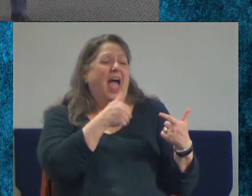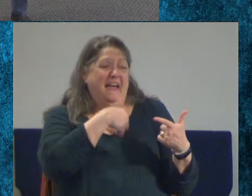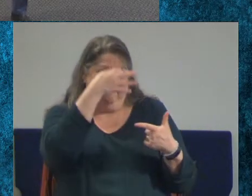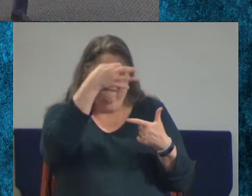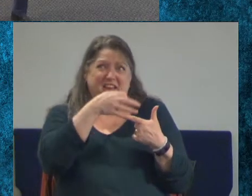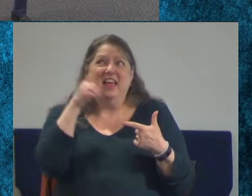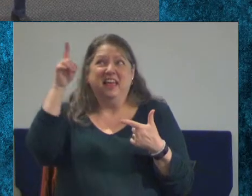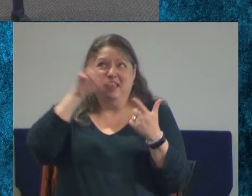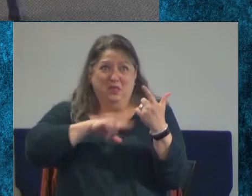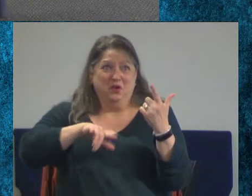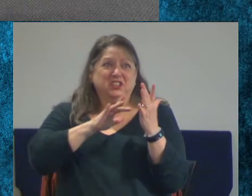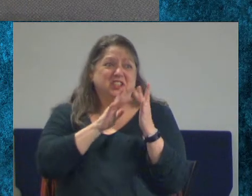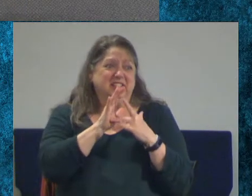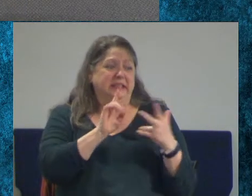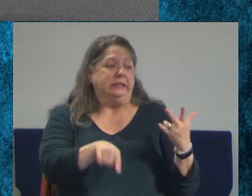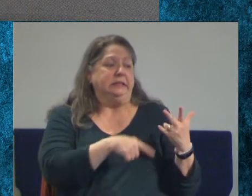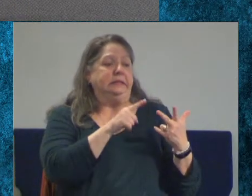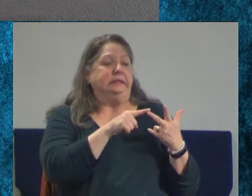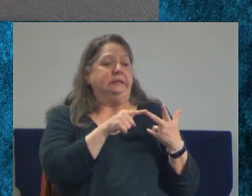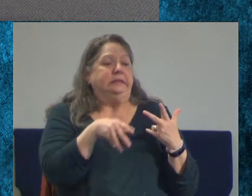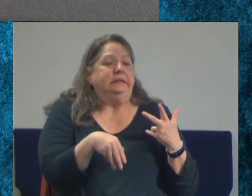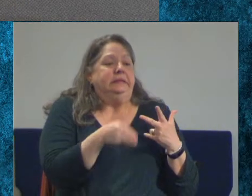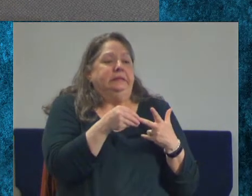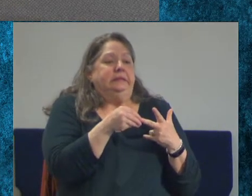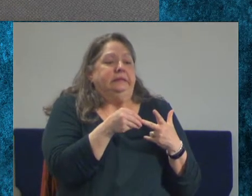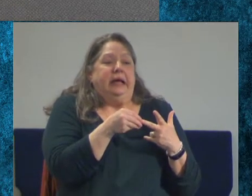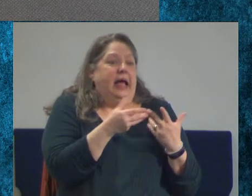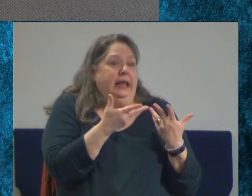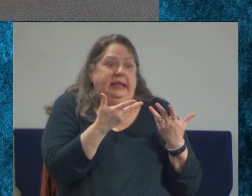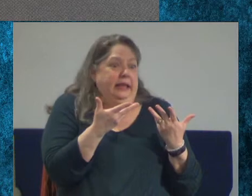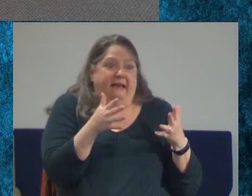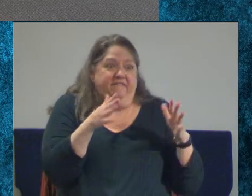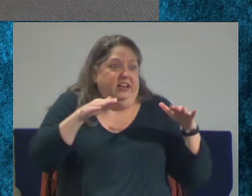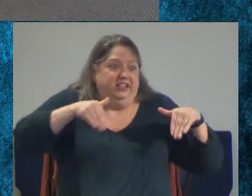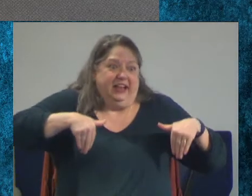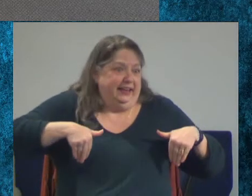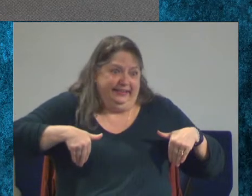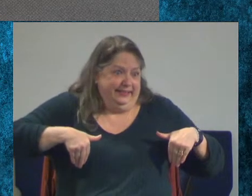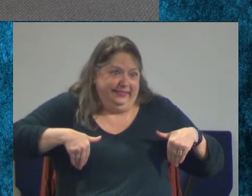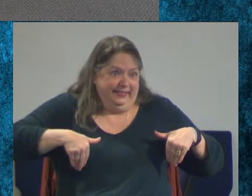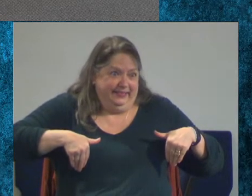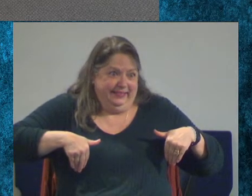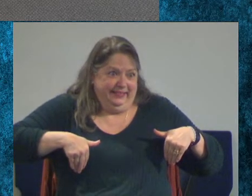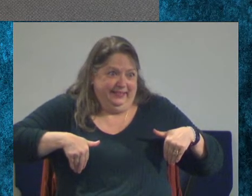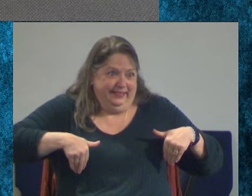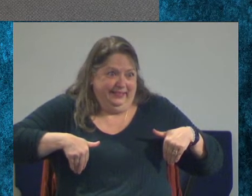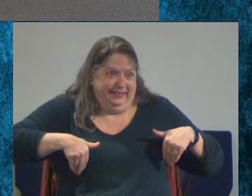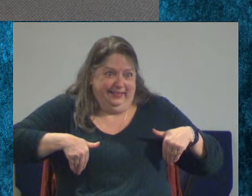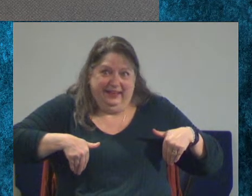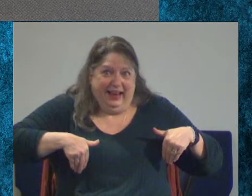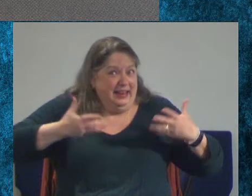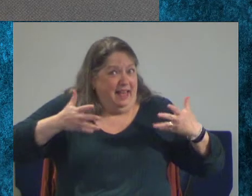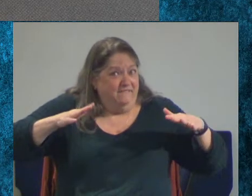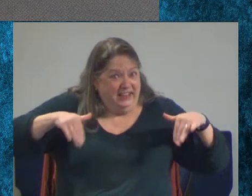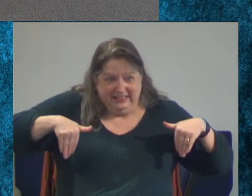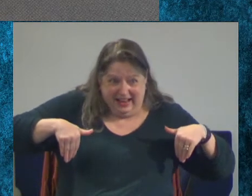Lord Jesus, but there is still some unfinished business that you need to consider.